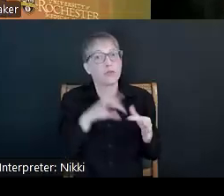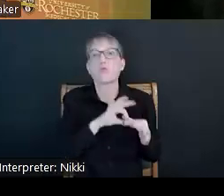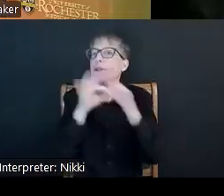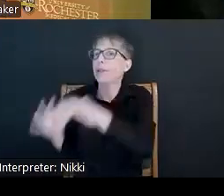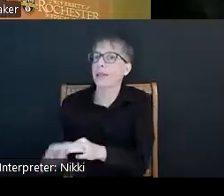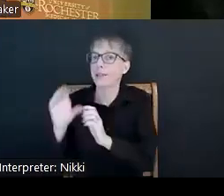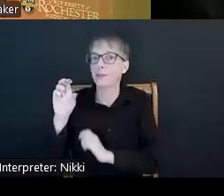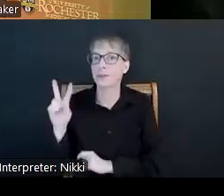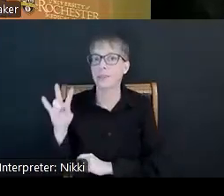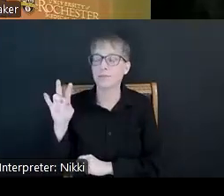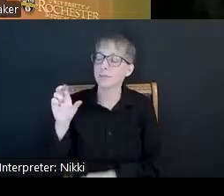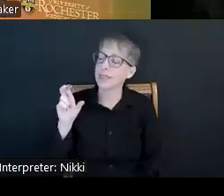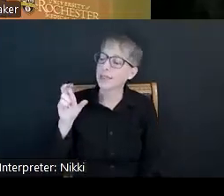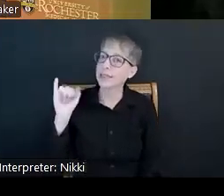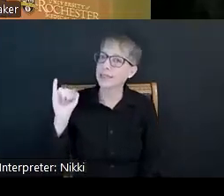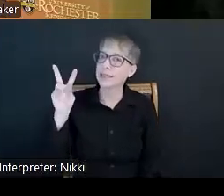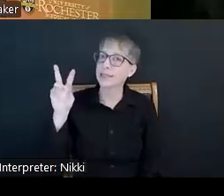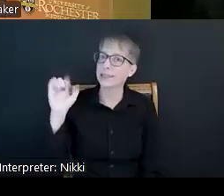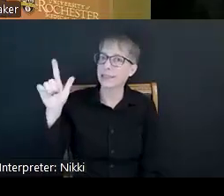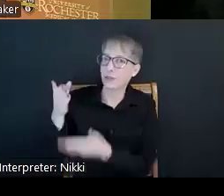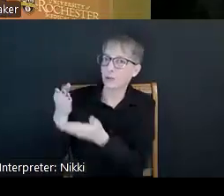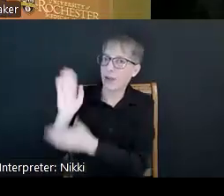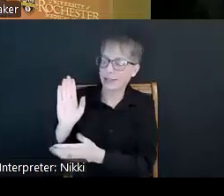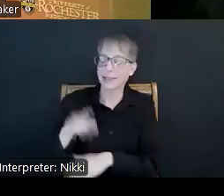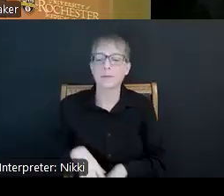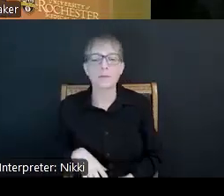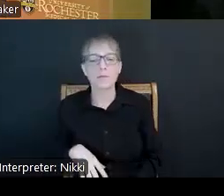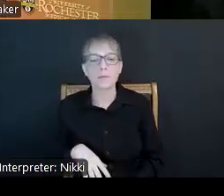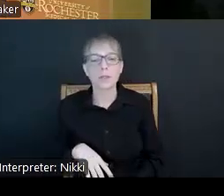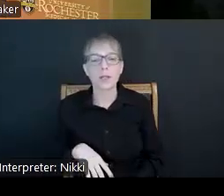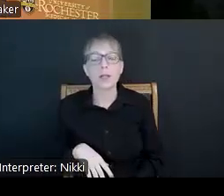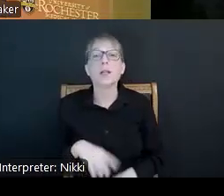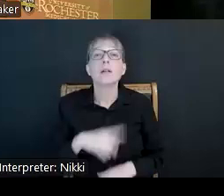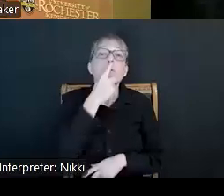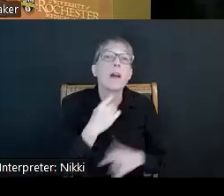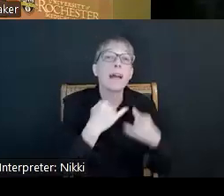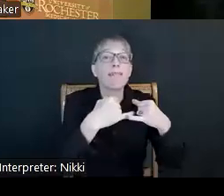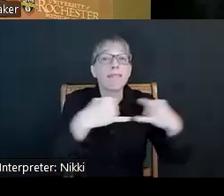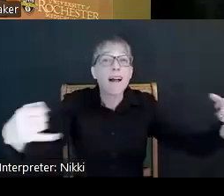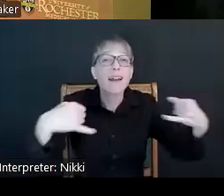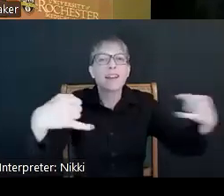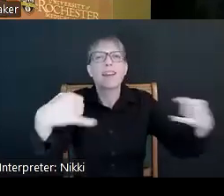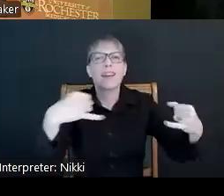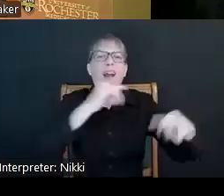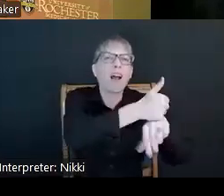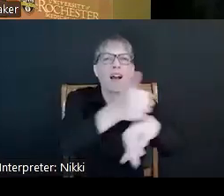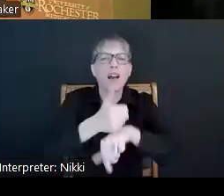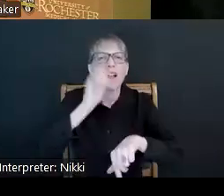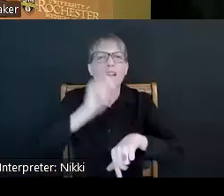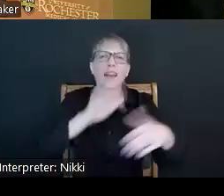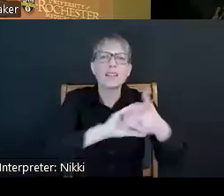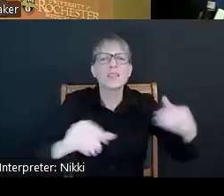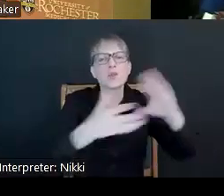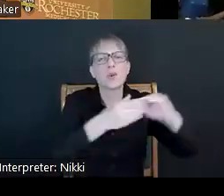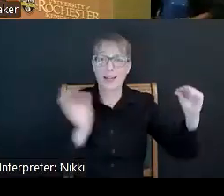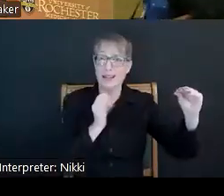community. Our hope today is to not do a rehashing of the story of redlining in our community. If you haven't heard that story, I